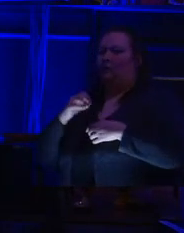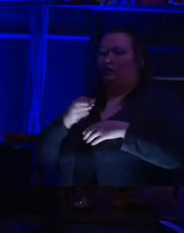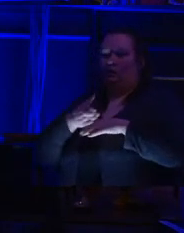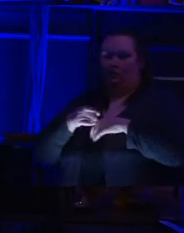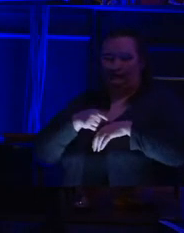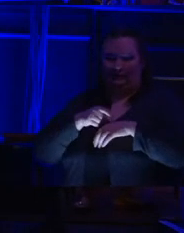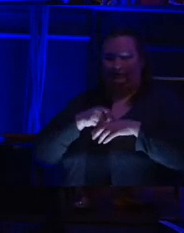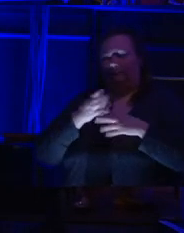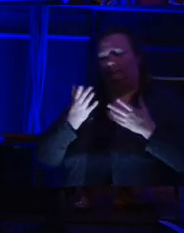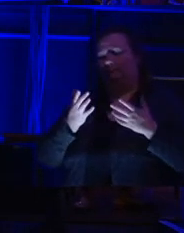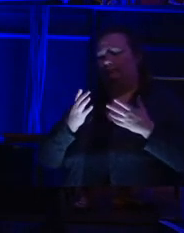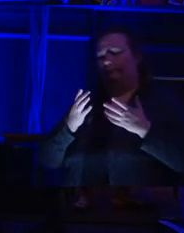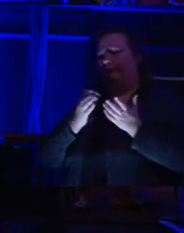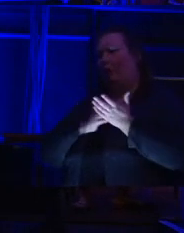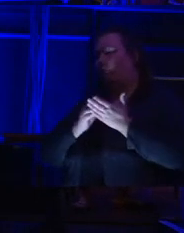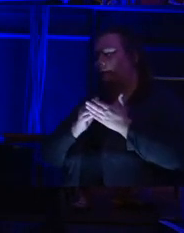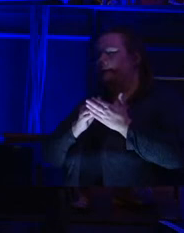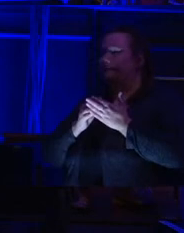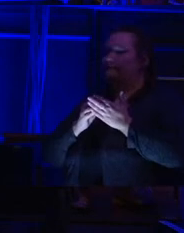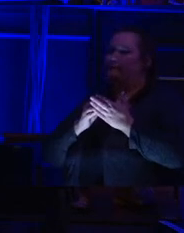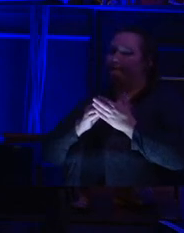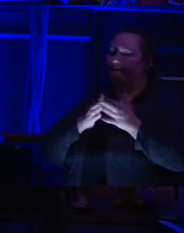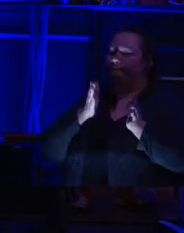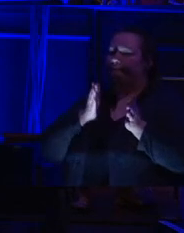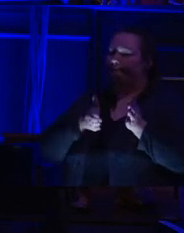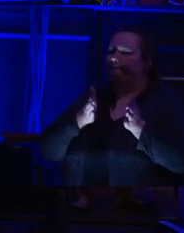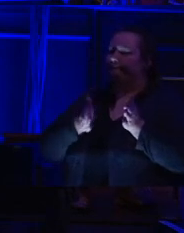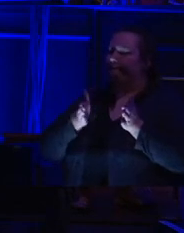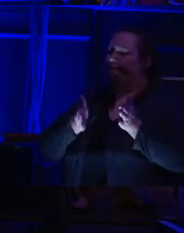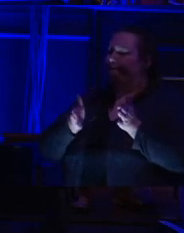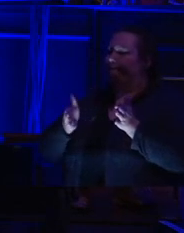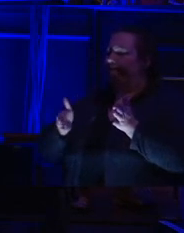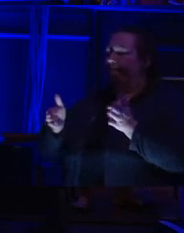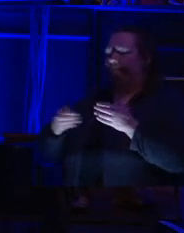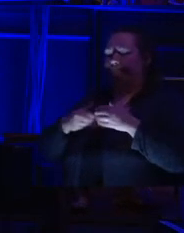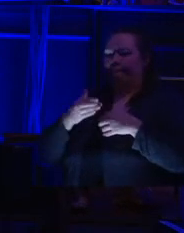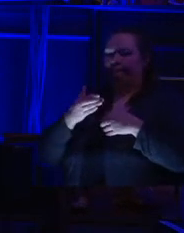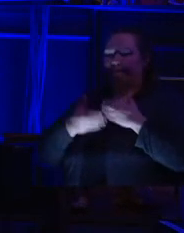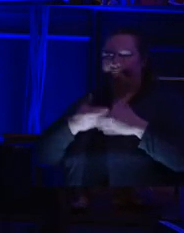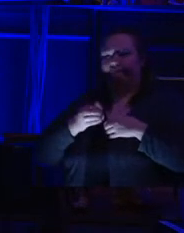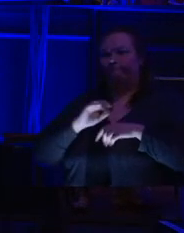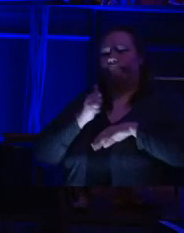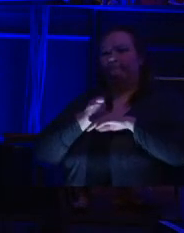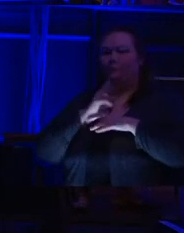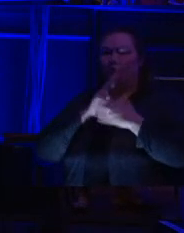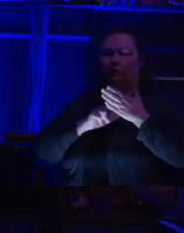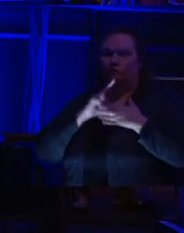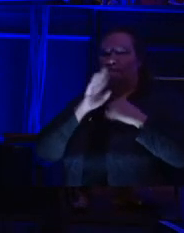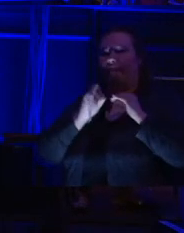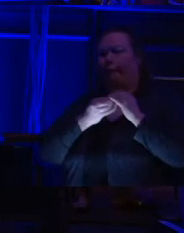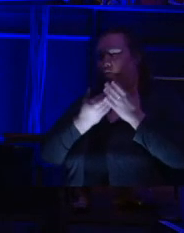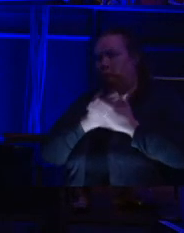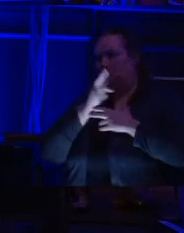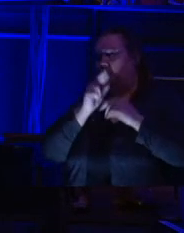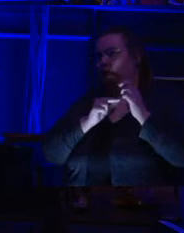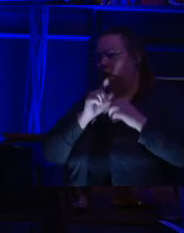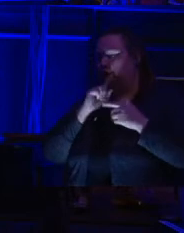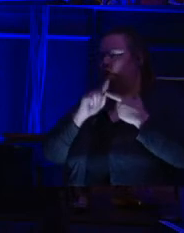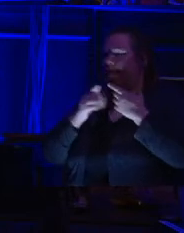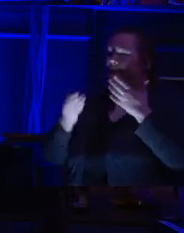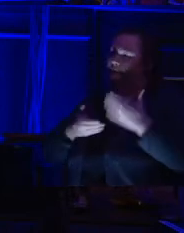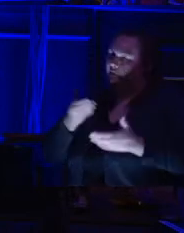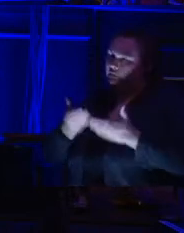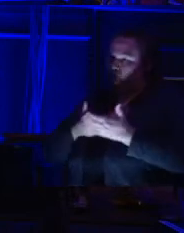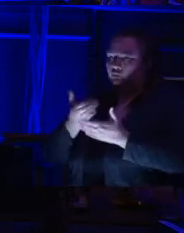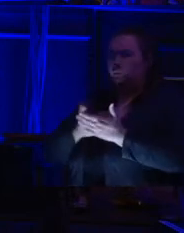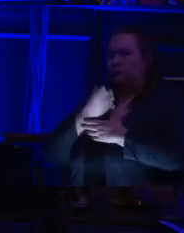often a deliberate, considered pace that universities add new infrastructure, hire new staff